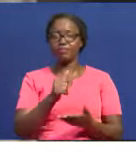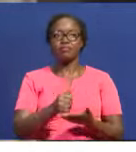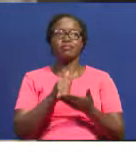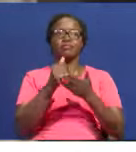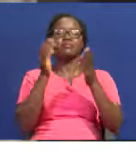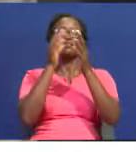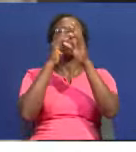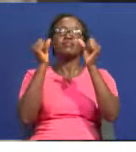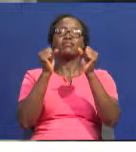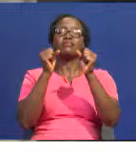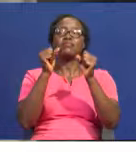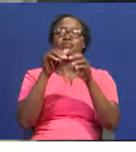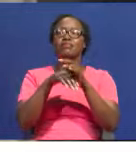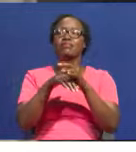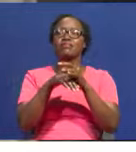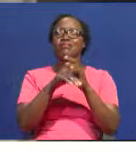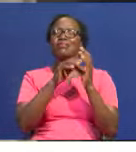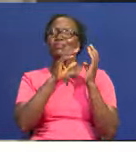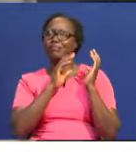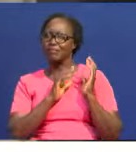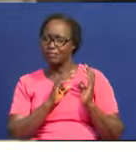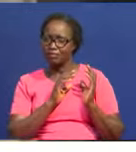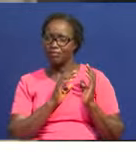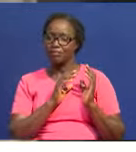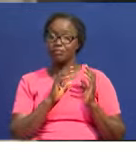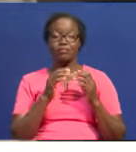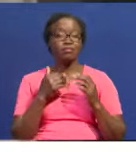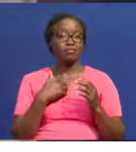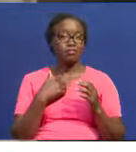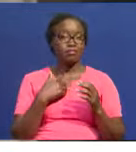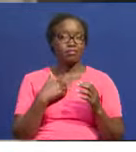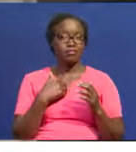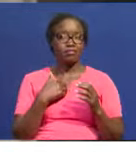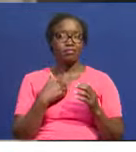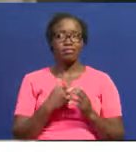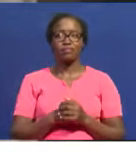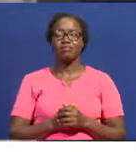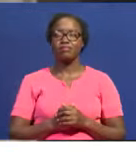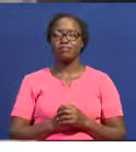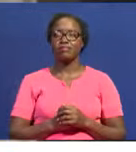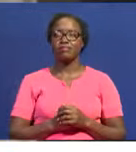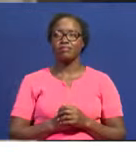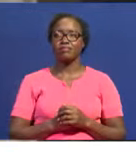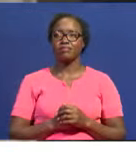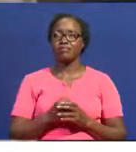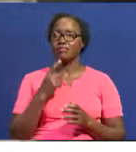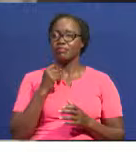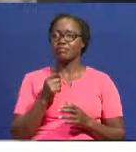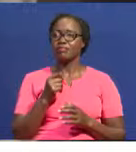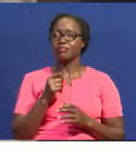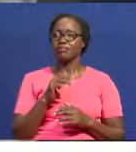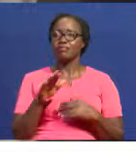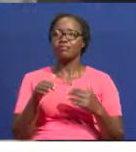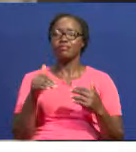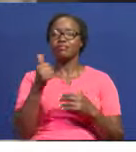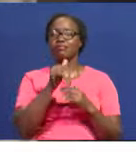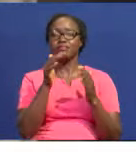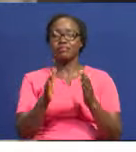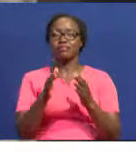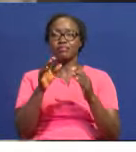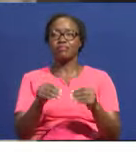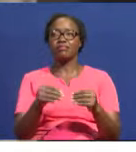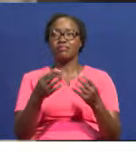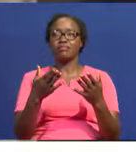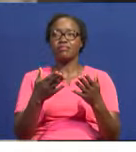rais katika hiyo mzigo mkubwa ambayo iko ya Kenya nzima. Kwa hivyo mtu yote amepewa nafasi ya kuwa